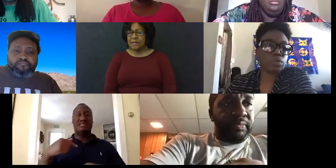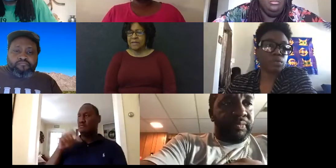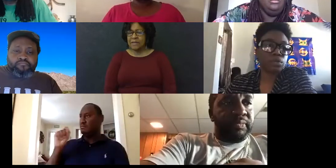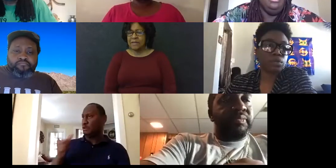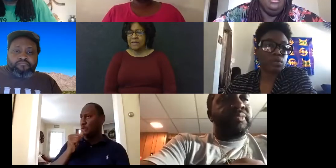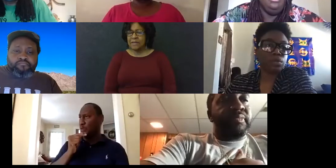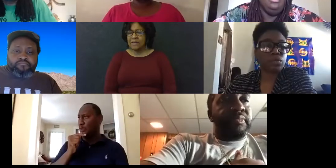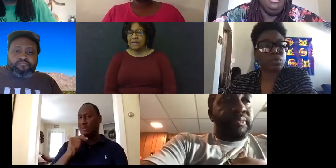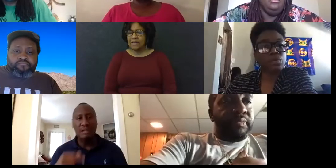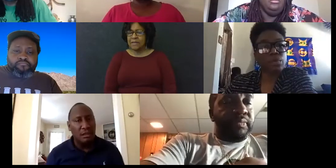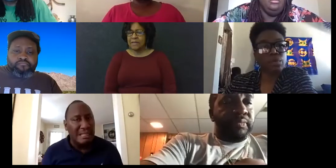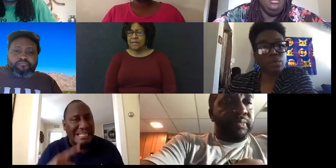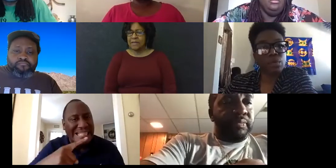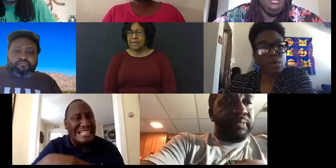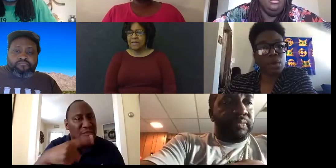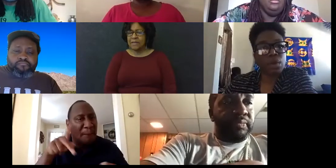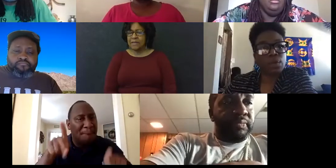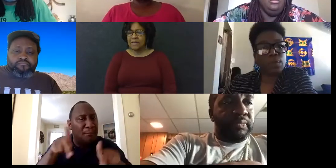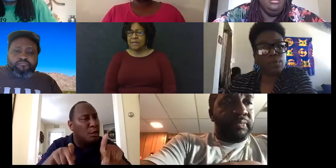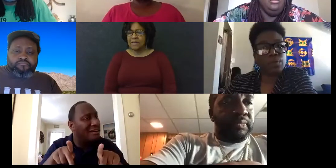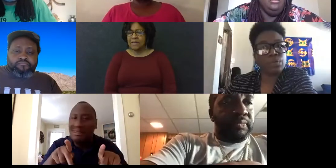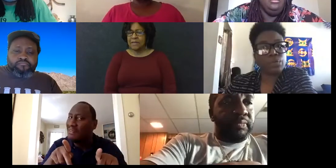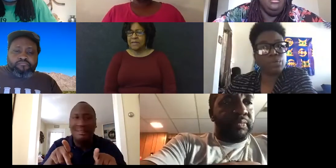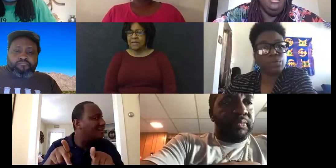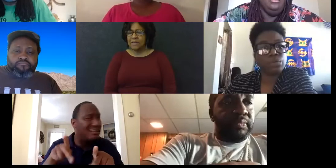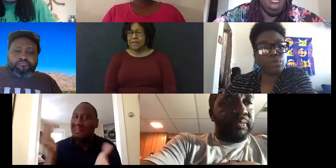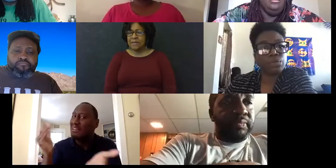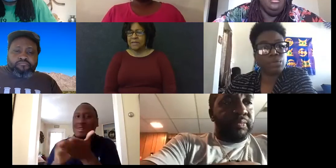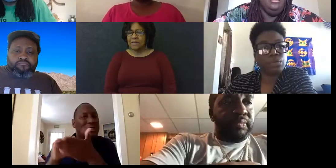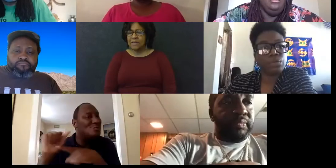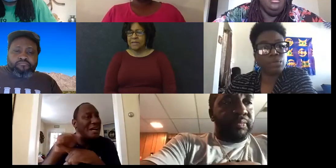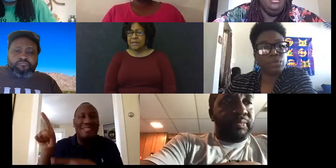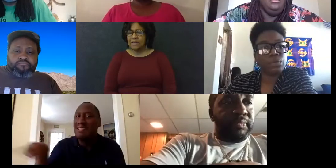issues. Apologize, my device just froze.